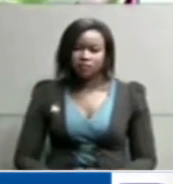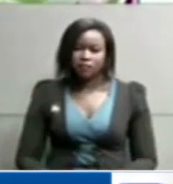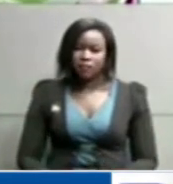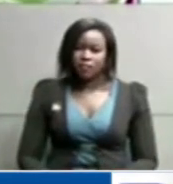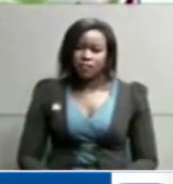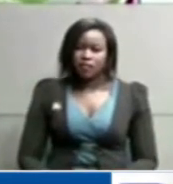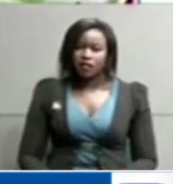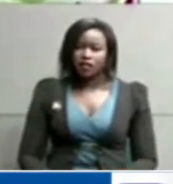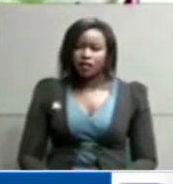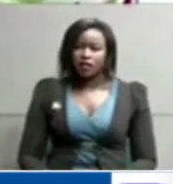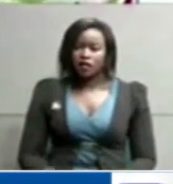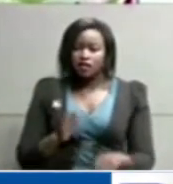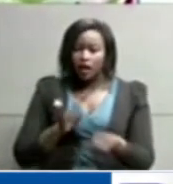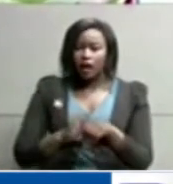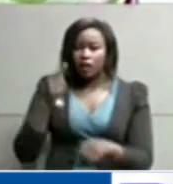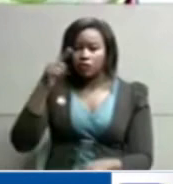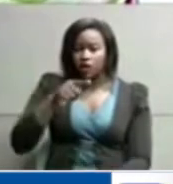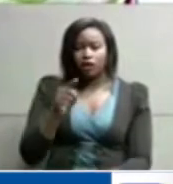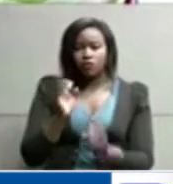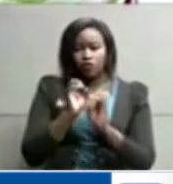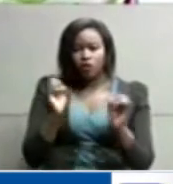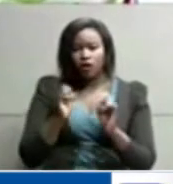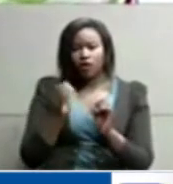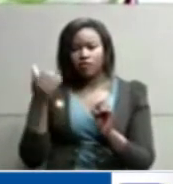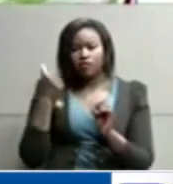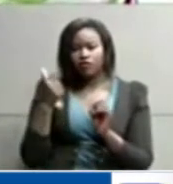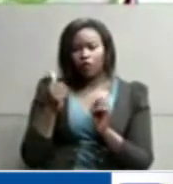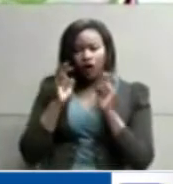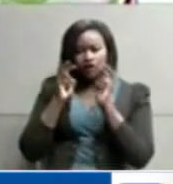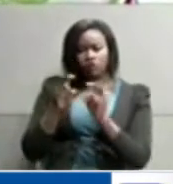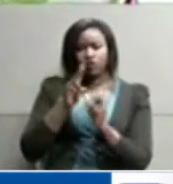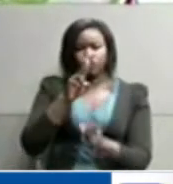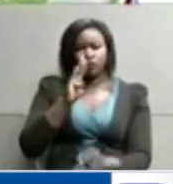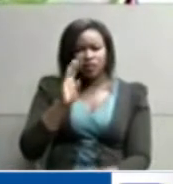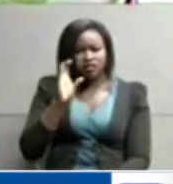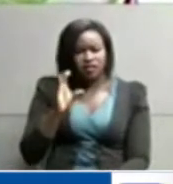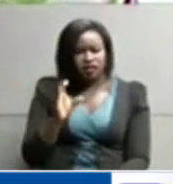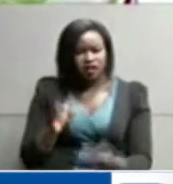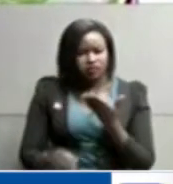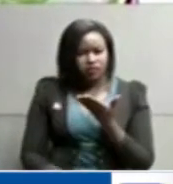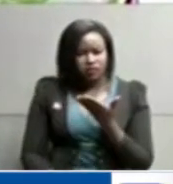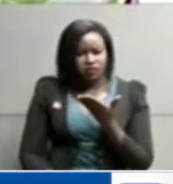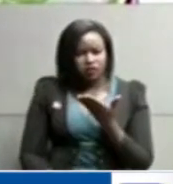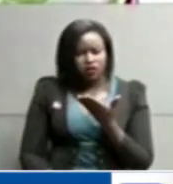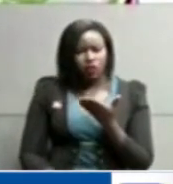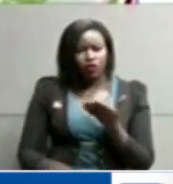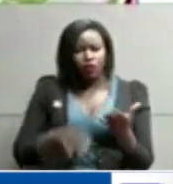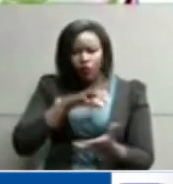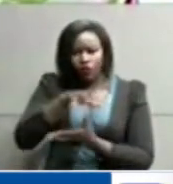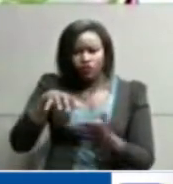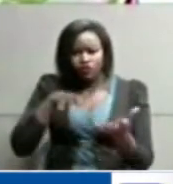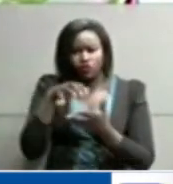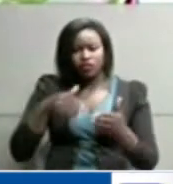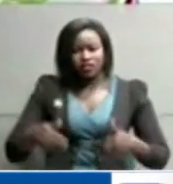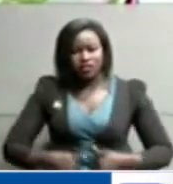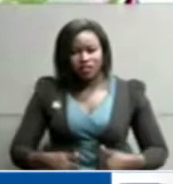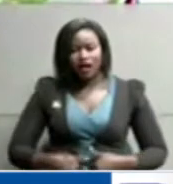Before I came here, I was watching UBC. There is a confused young man, a doctor,